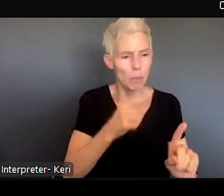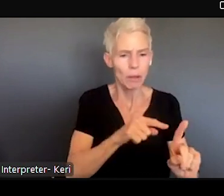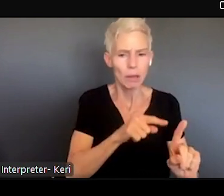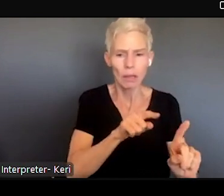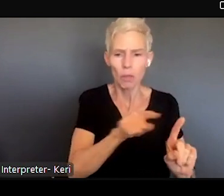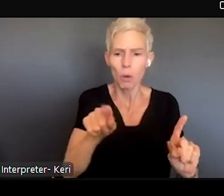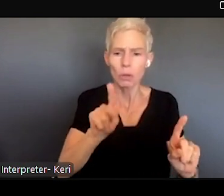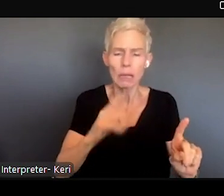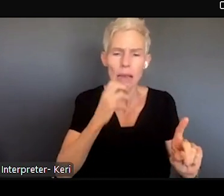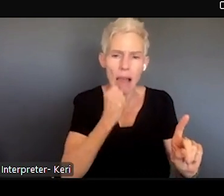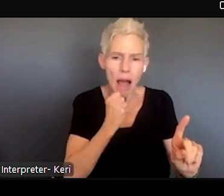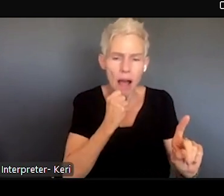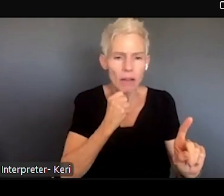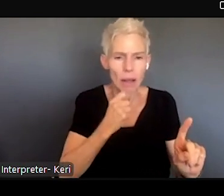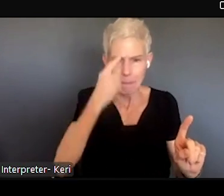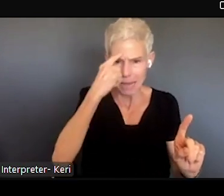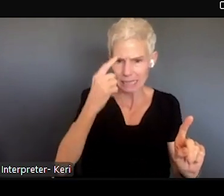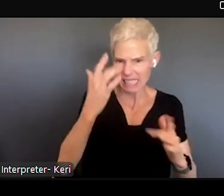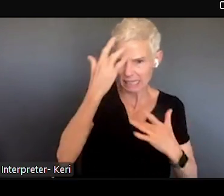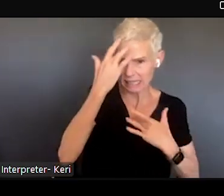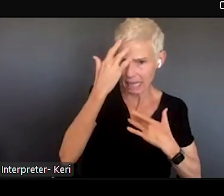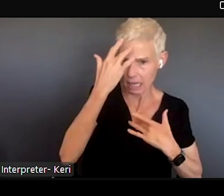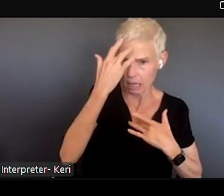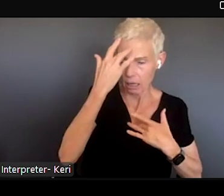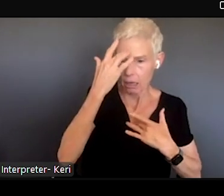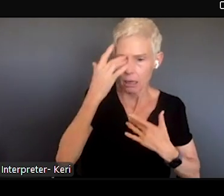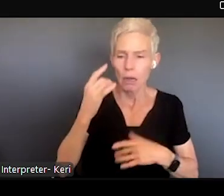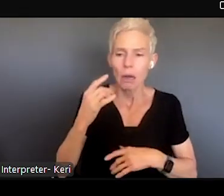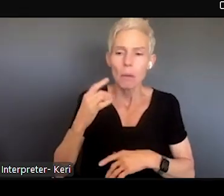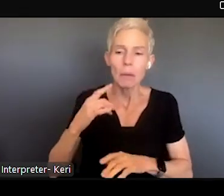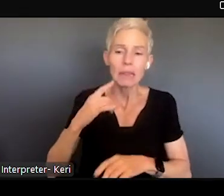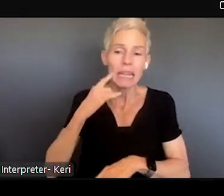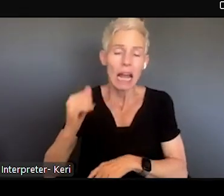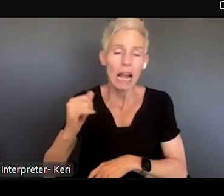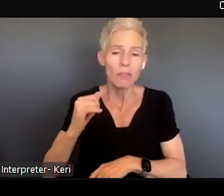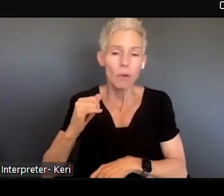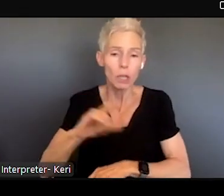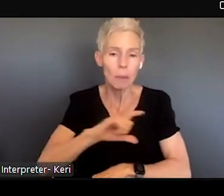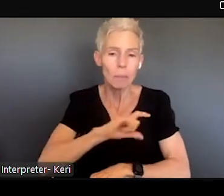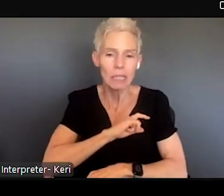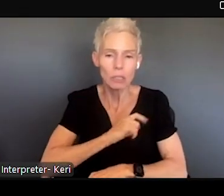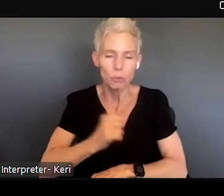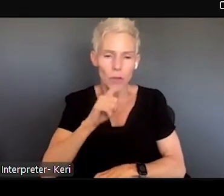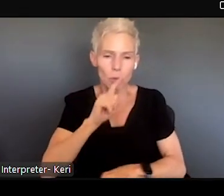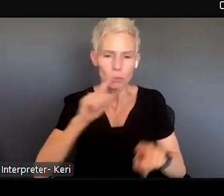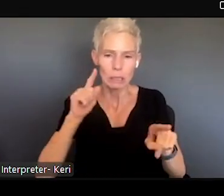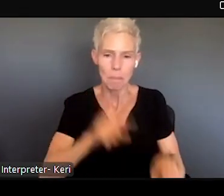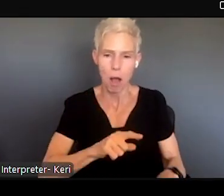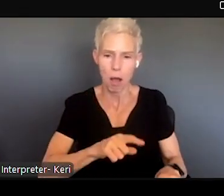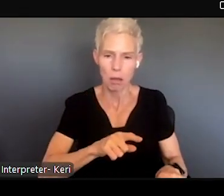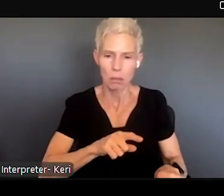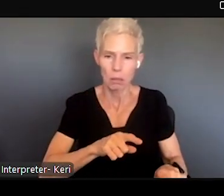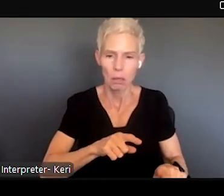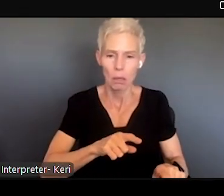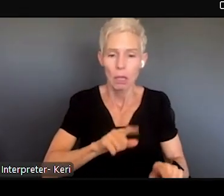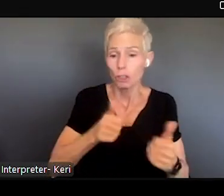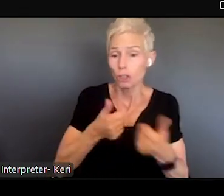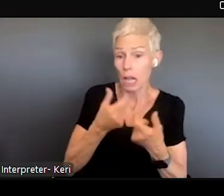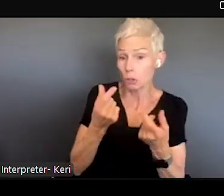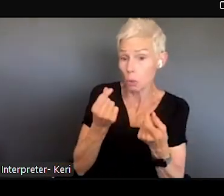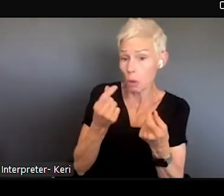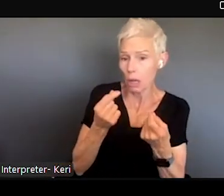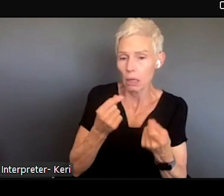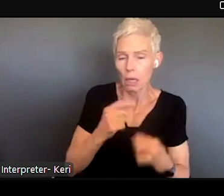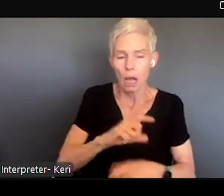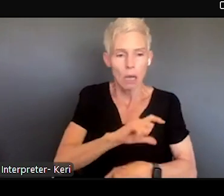the California police had refused to respond. And part of that challenge is law